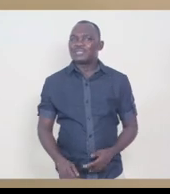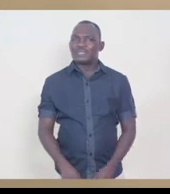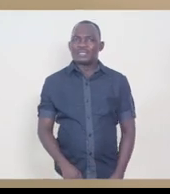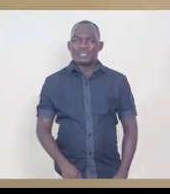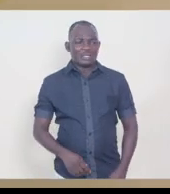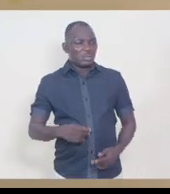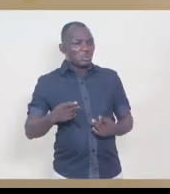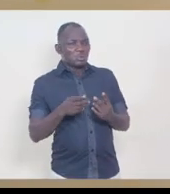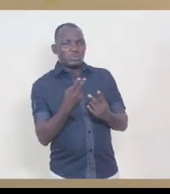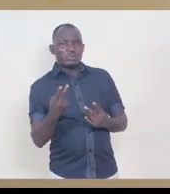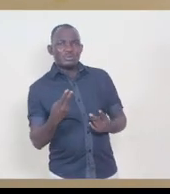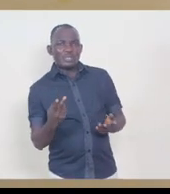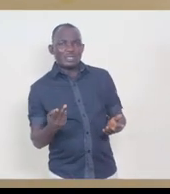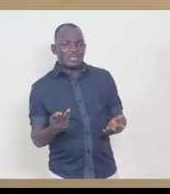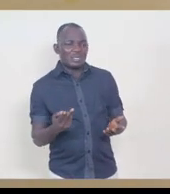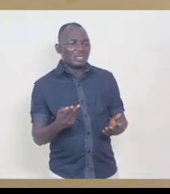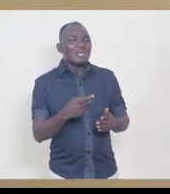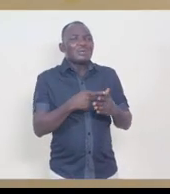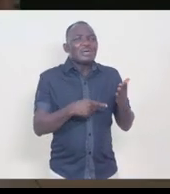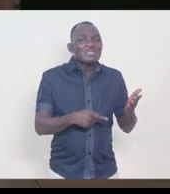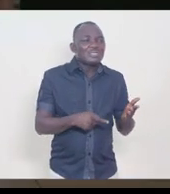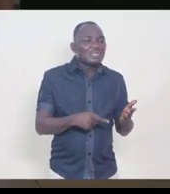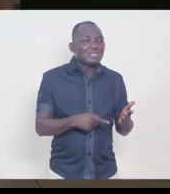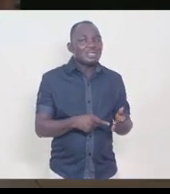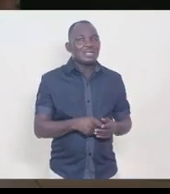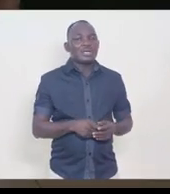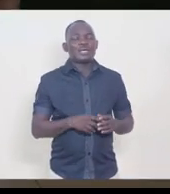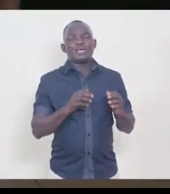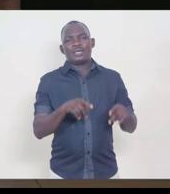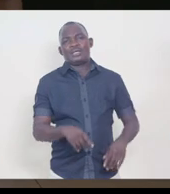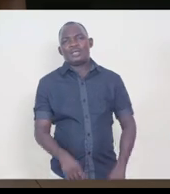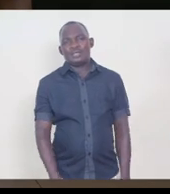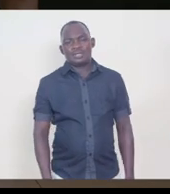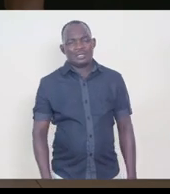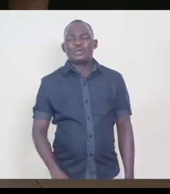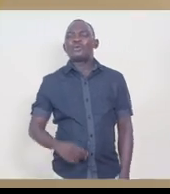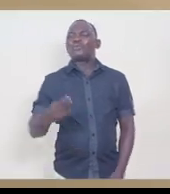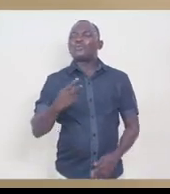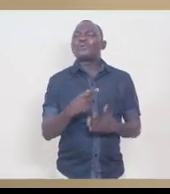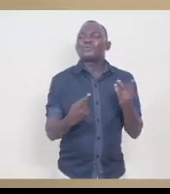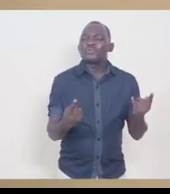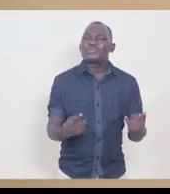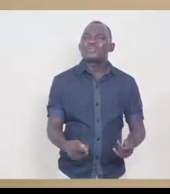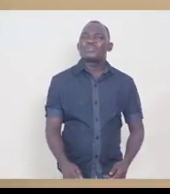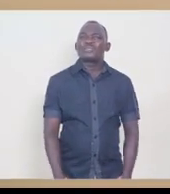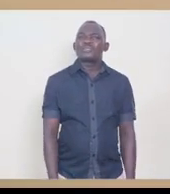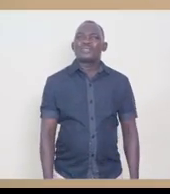We. Speaking French. I'm serious. What are we?